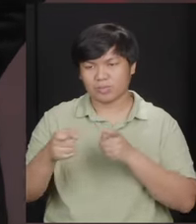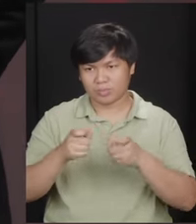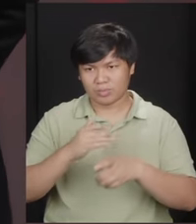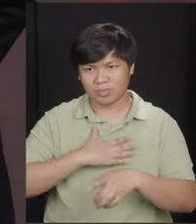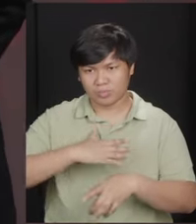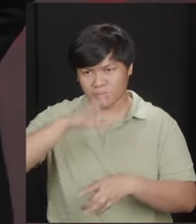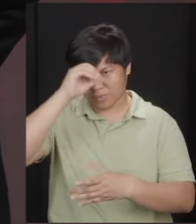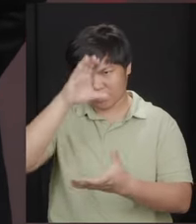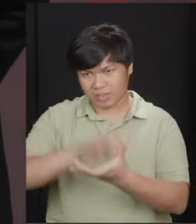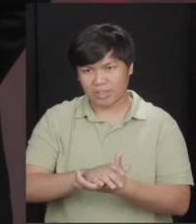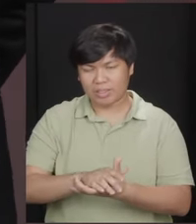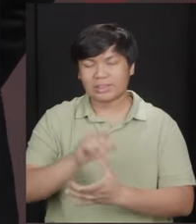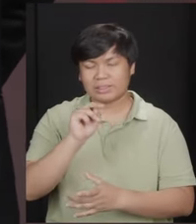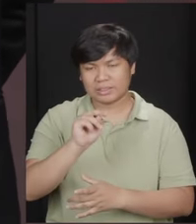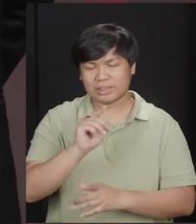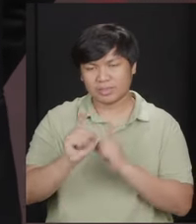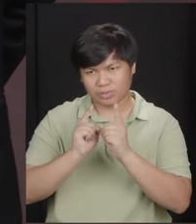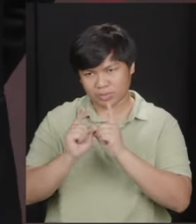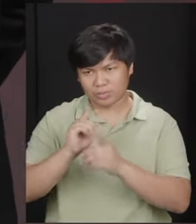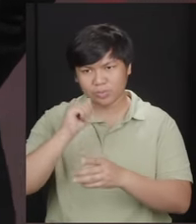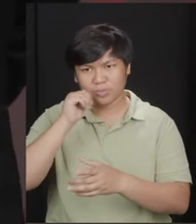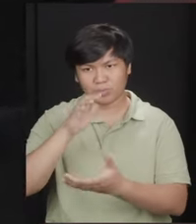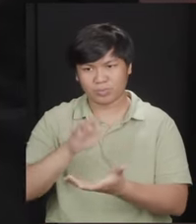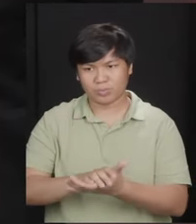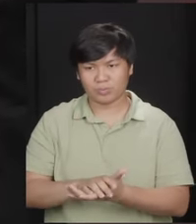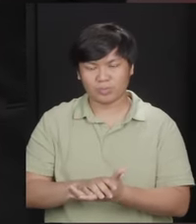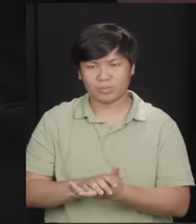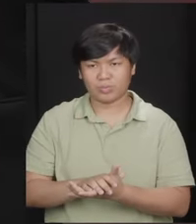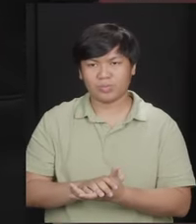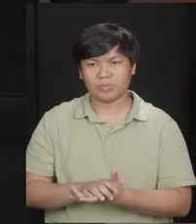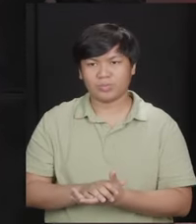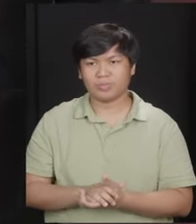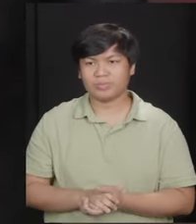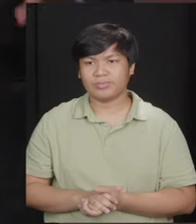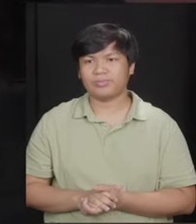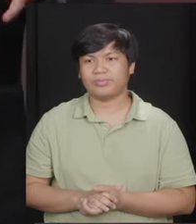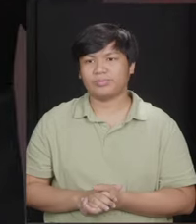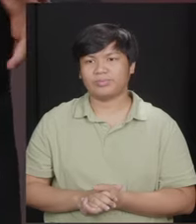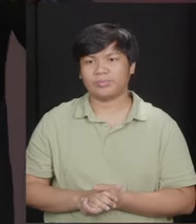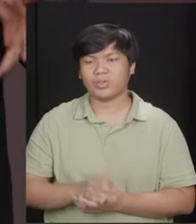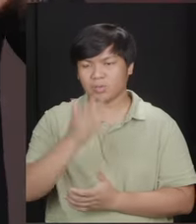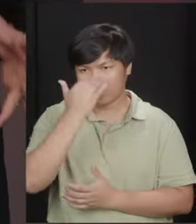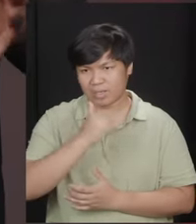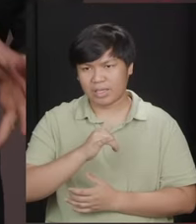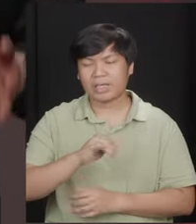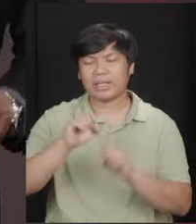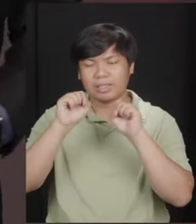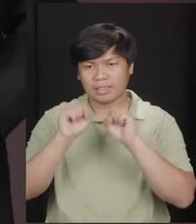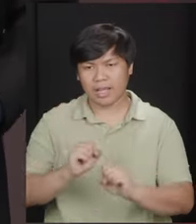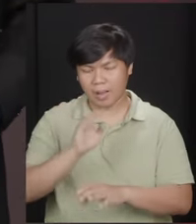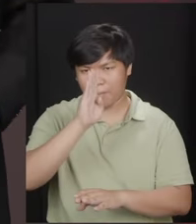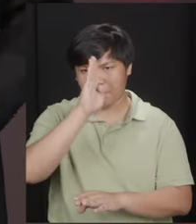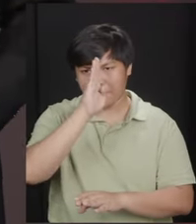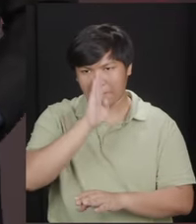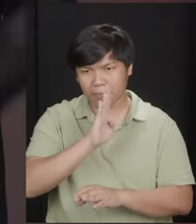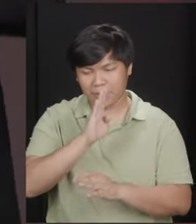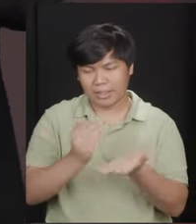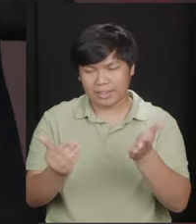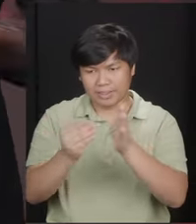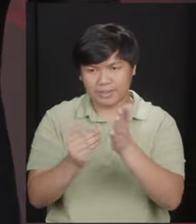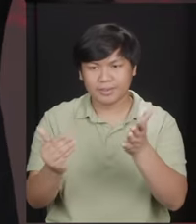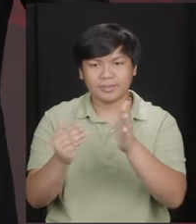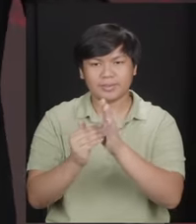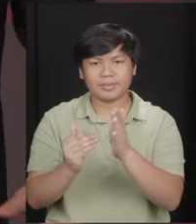You might need to talk to your daughter. Why, Pastor? You can break the cycle. You